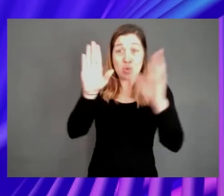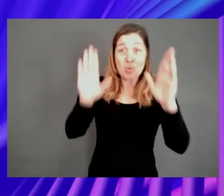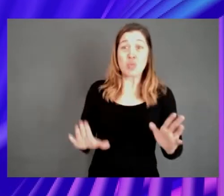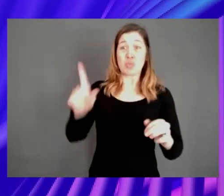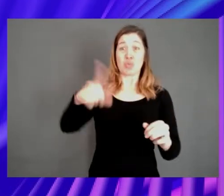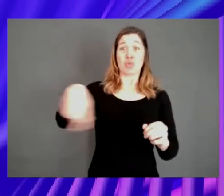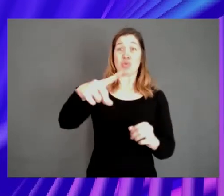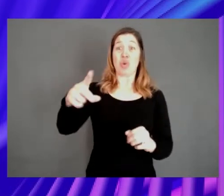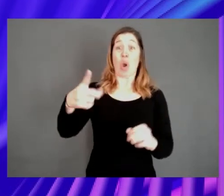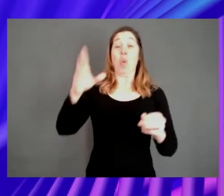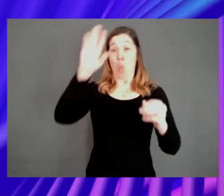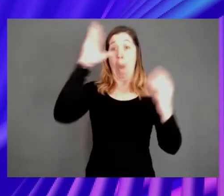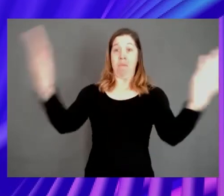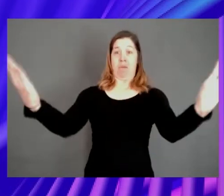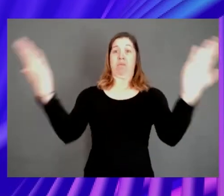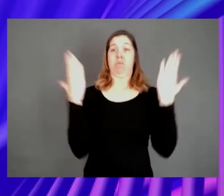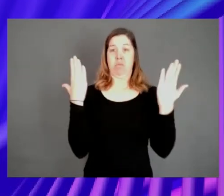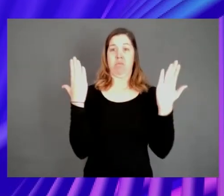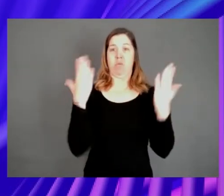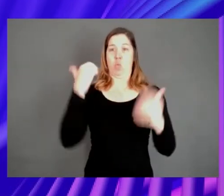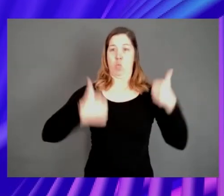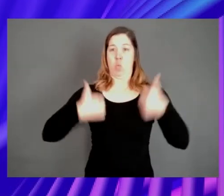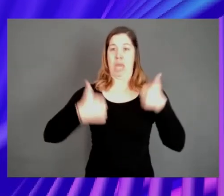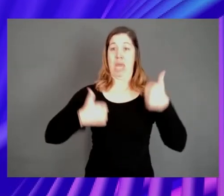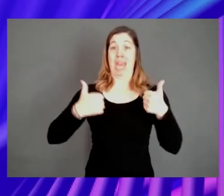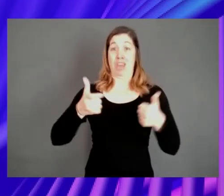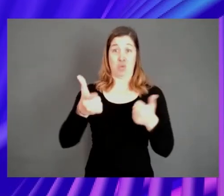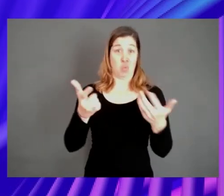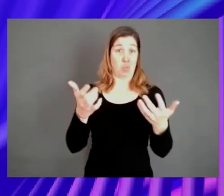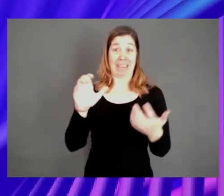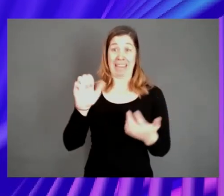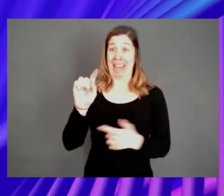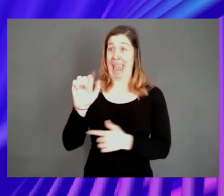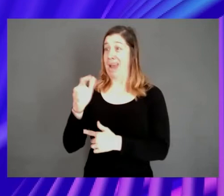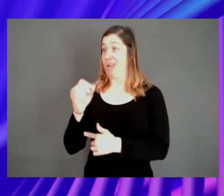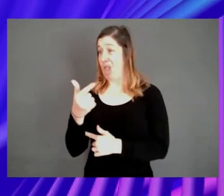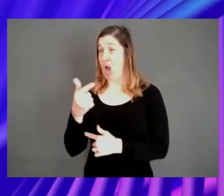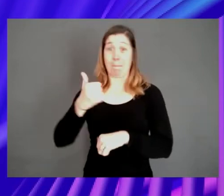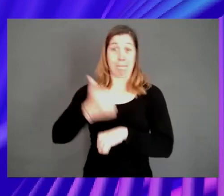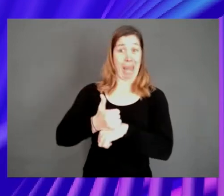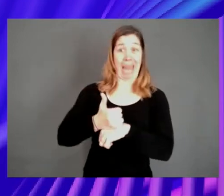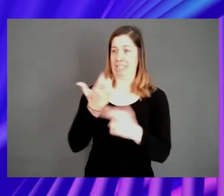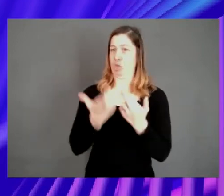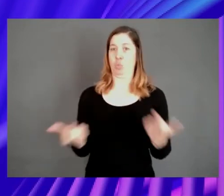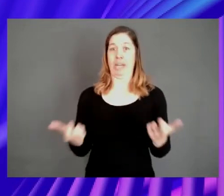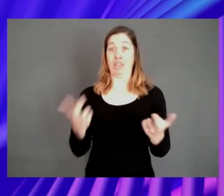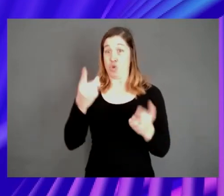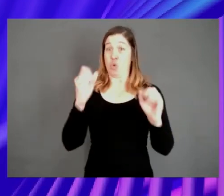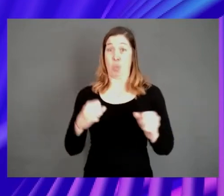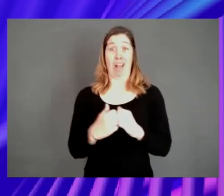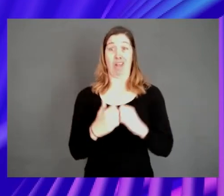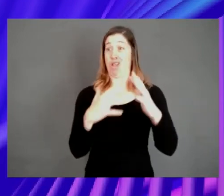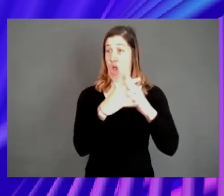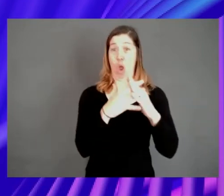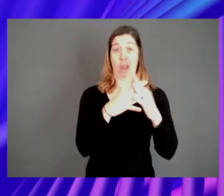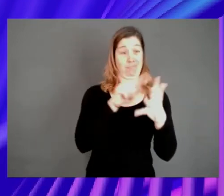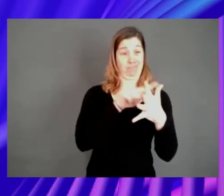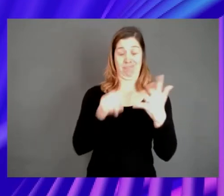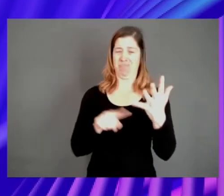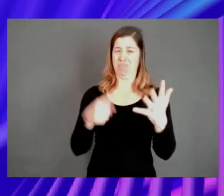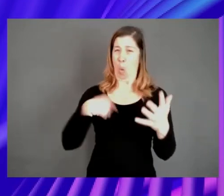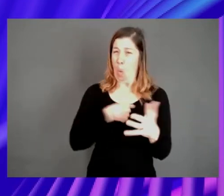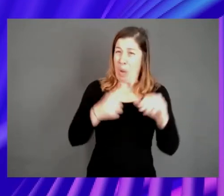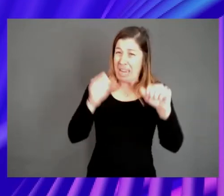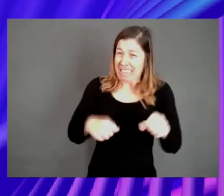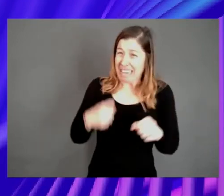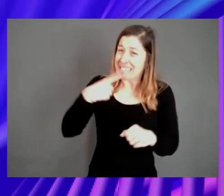with a catalog-based set of resources that they can launch. And we can be really prescriptive on those items in the